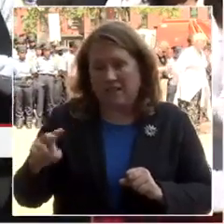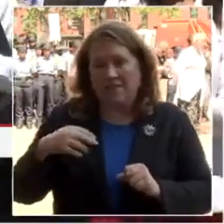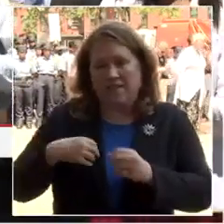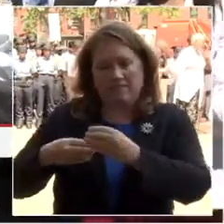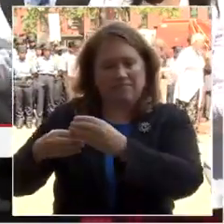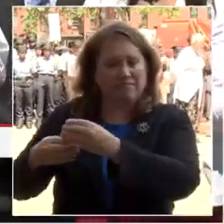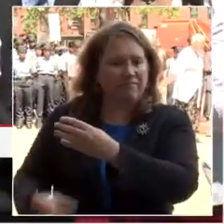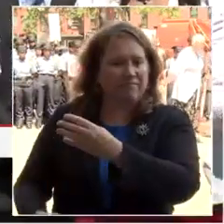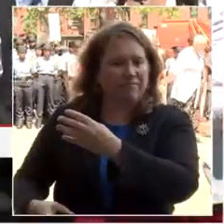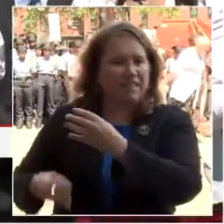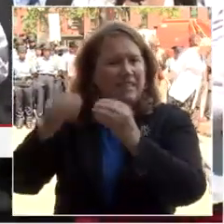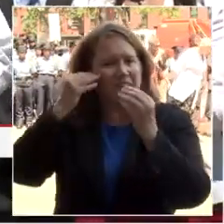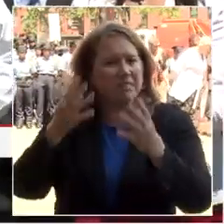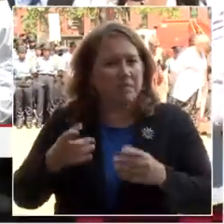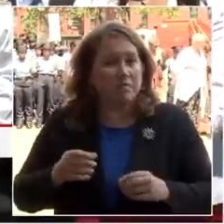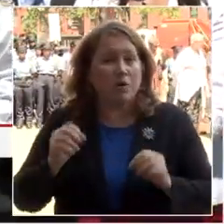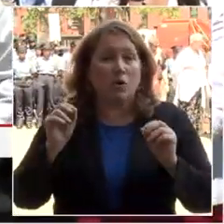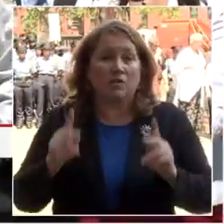Okay,